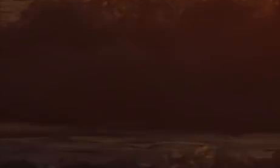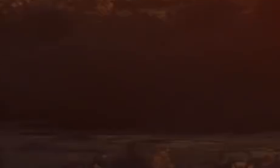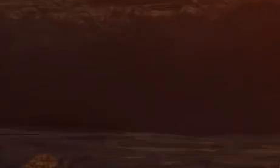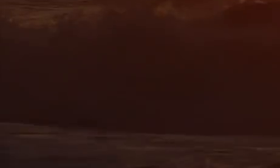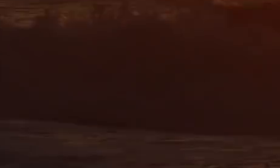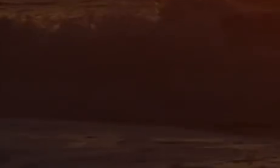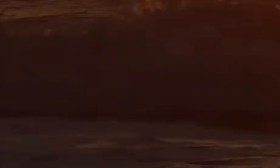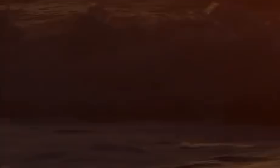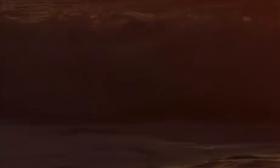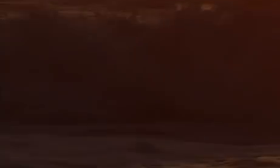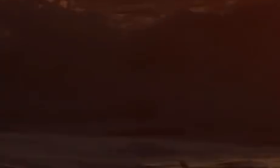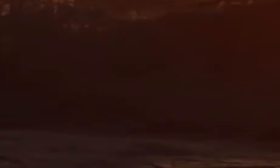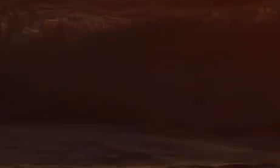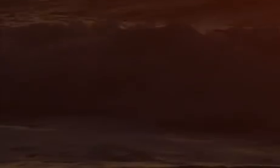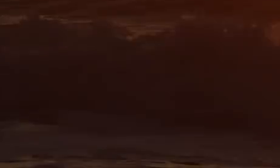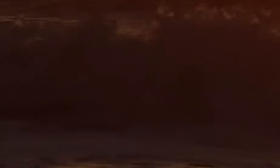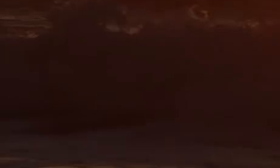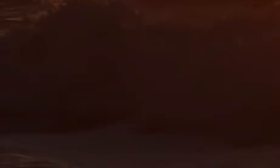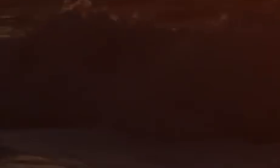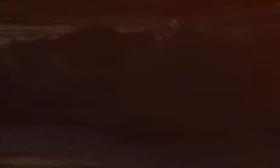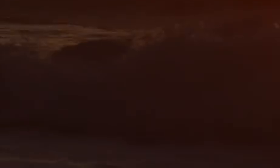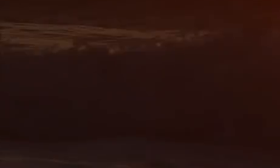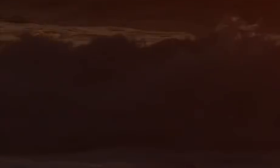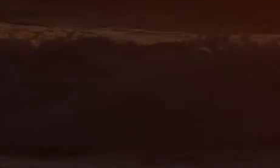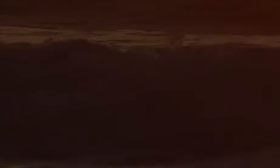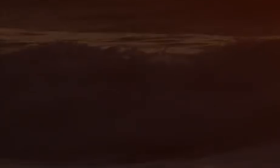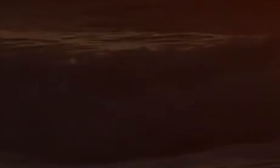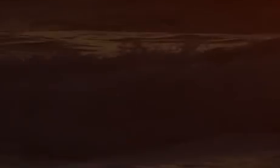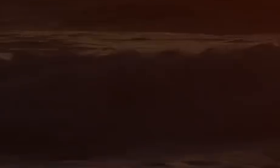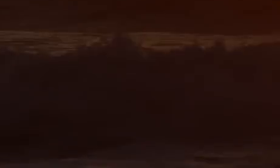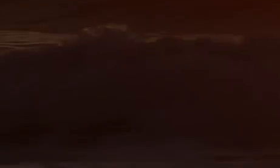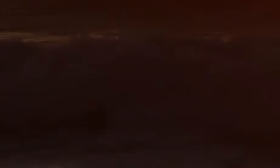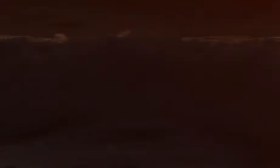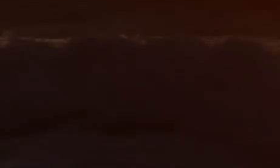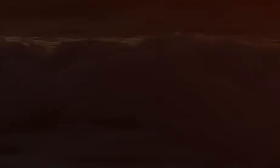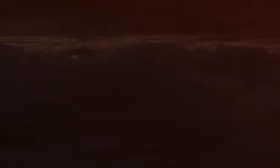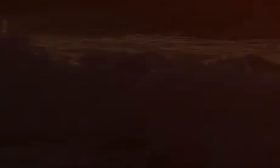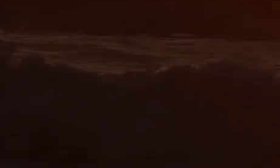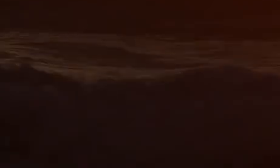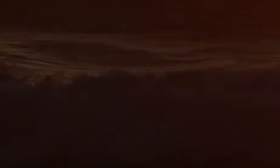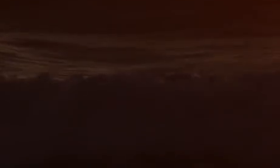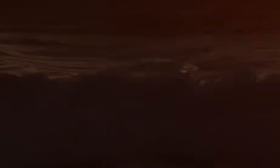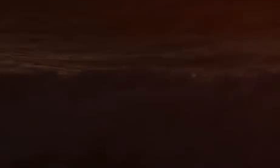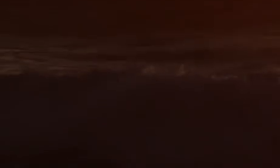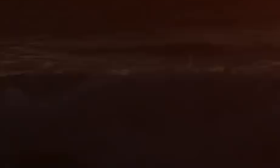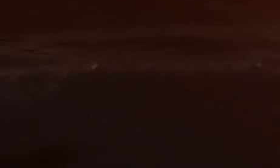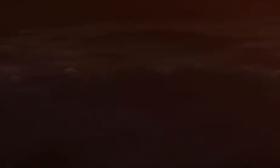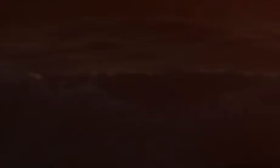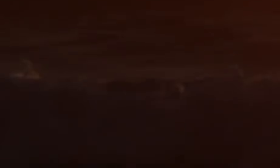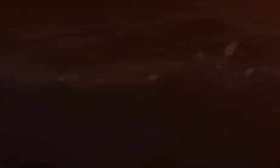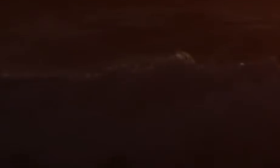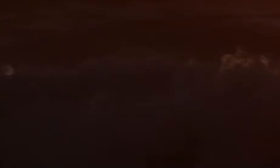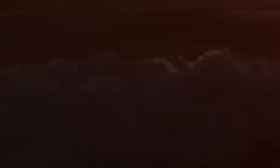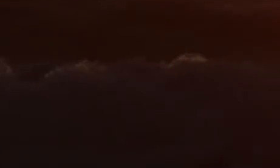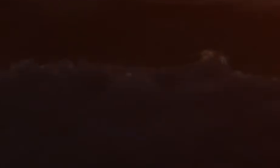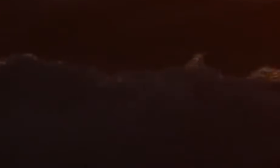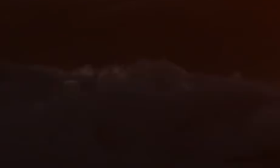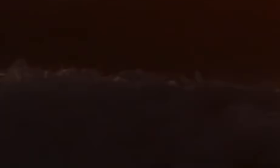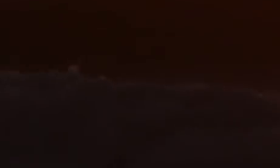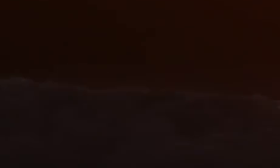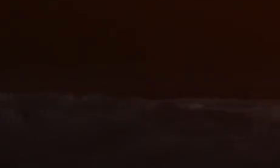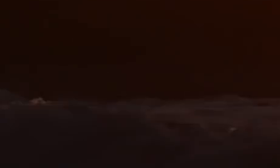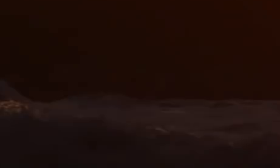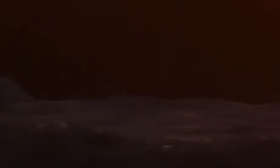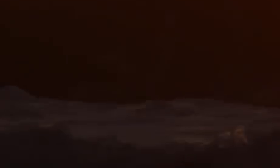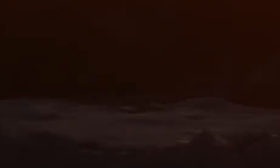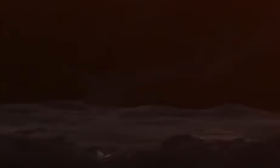Aunan Lakafin Nawaib, Kuluhamin, Wagamin, Sayanjali Bivilayatika,